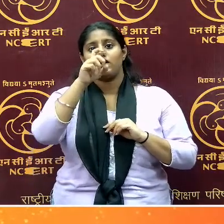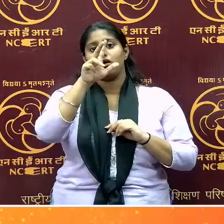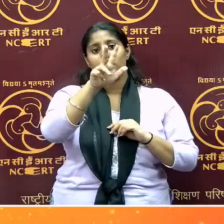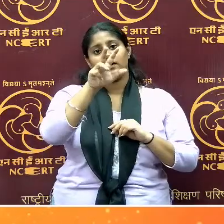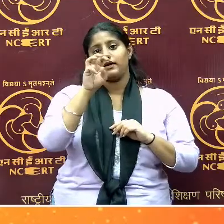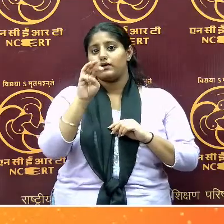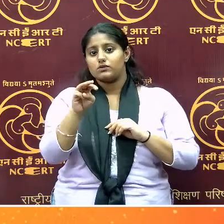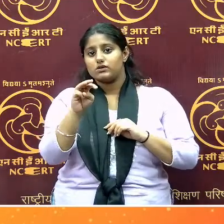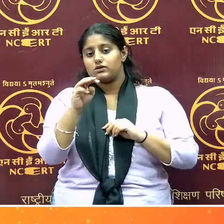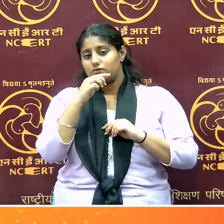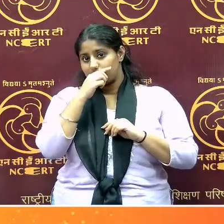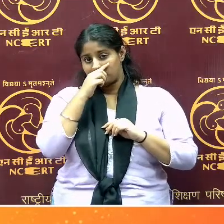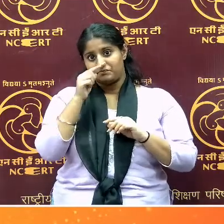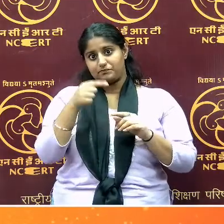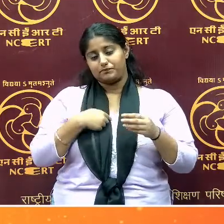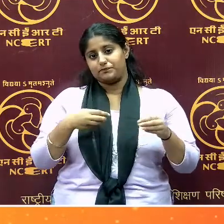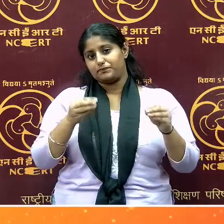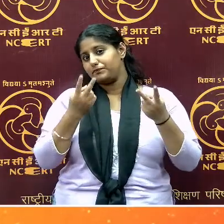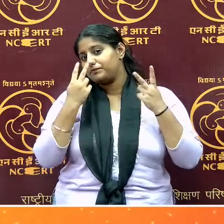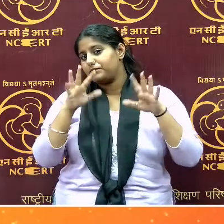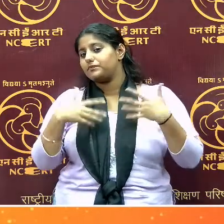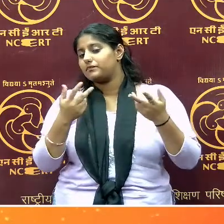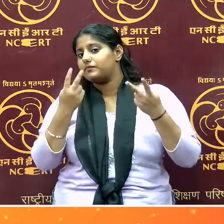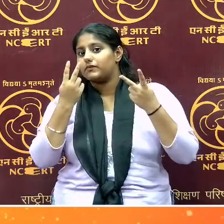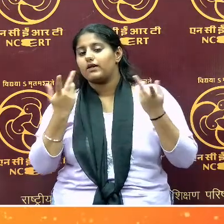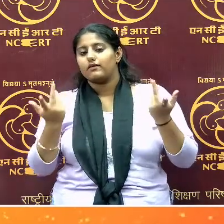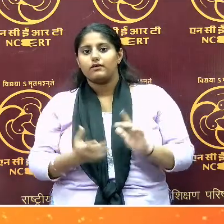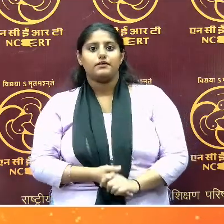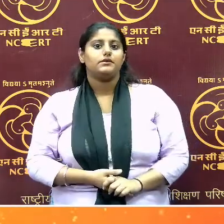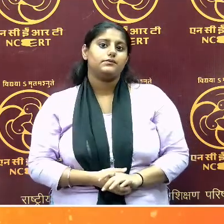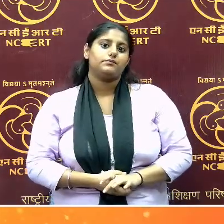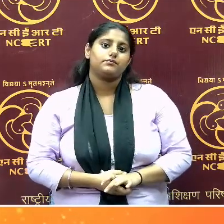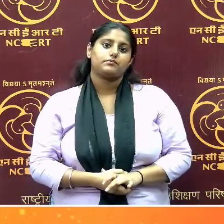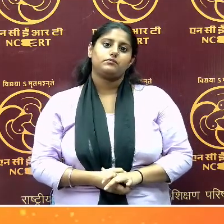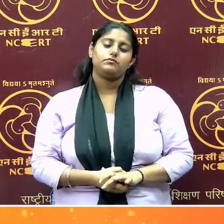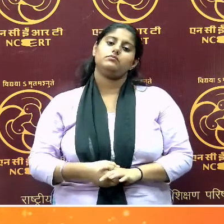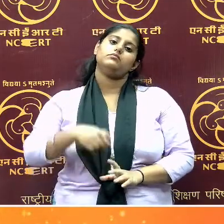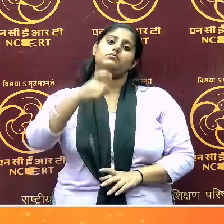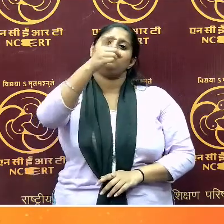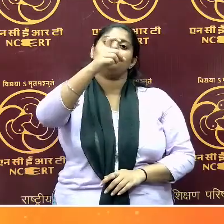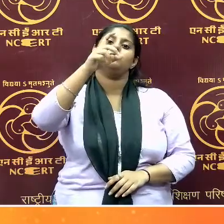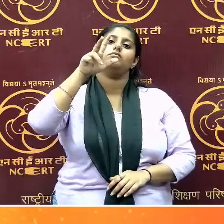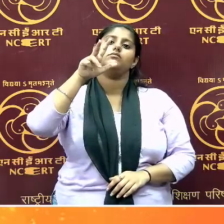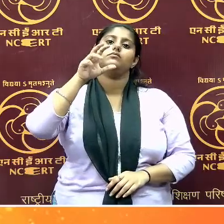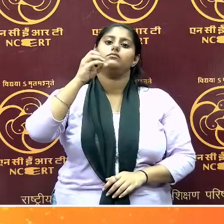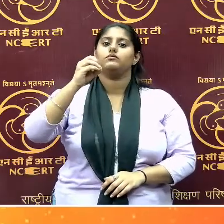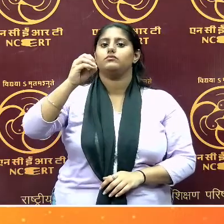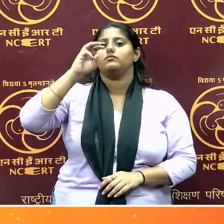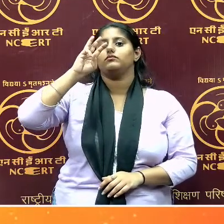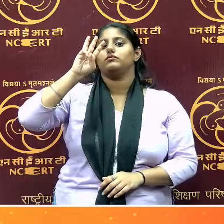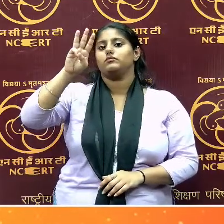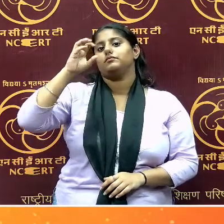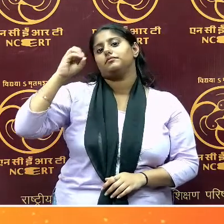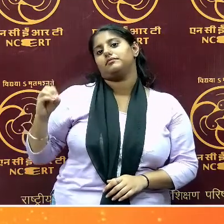they are not the same. Let us see the next number now. 7030. What is the nearest